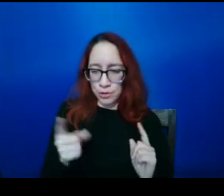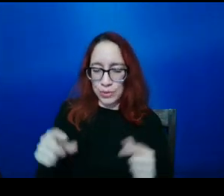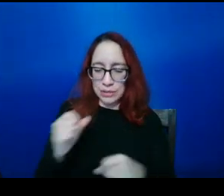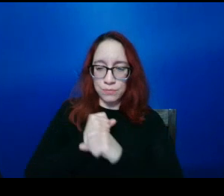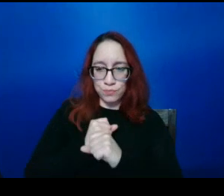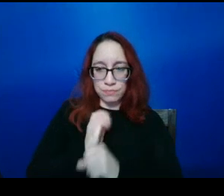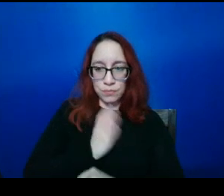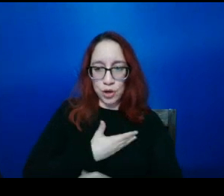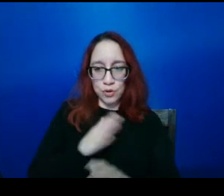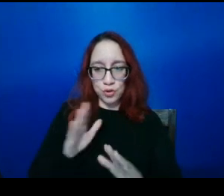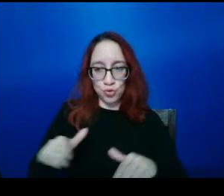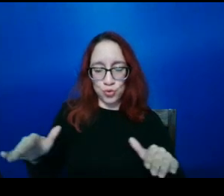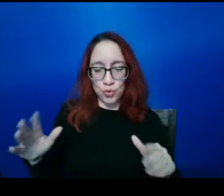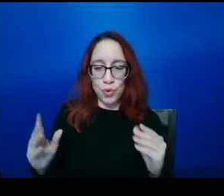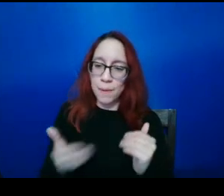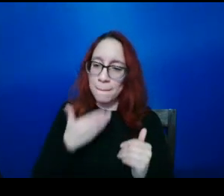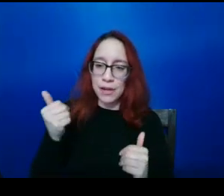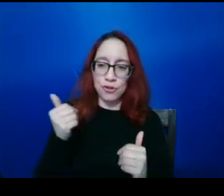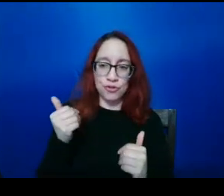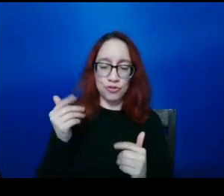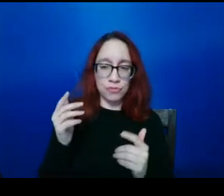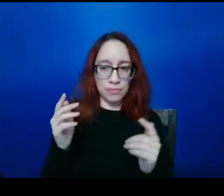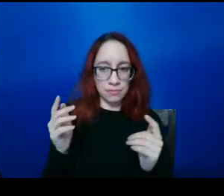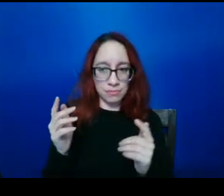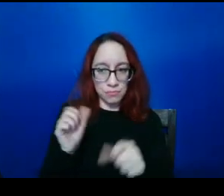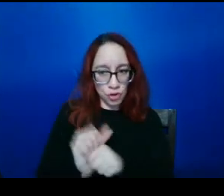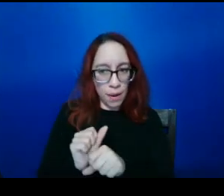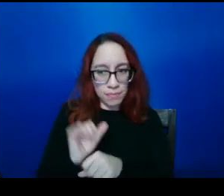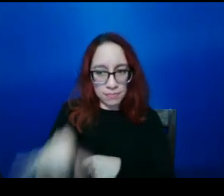our children, and we need to do a much better job of it. So